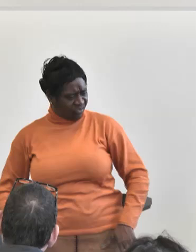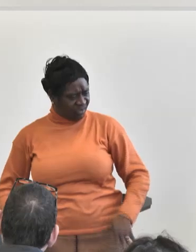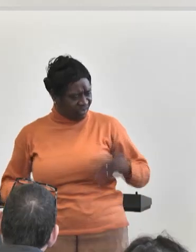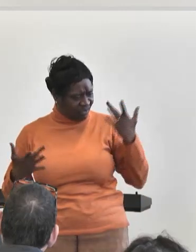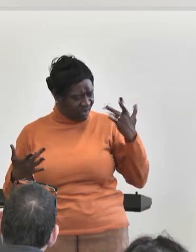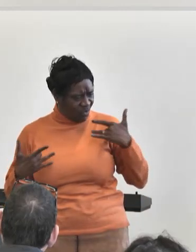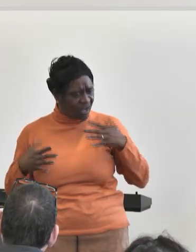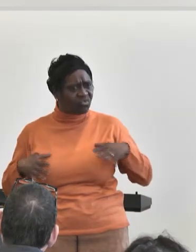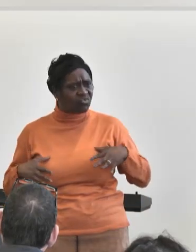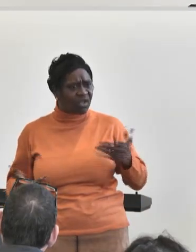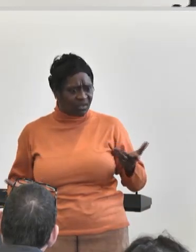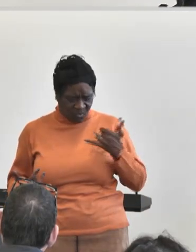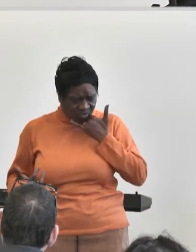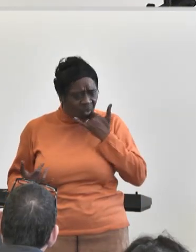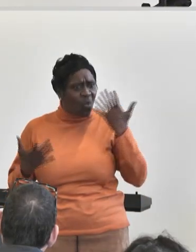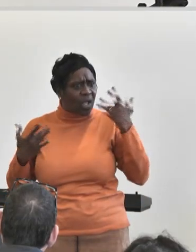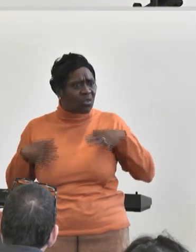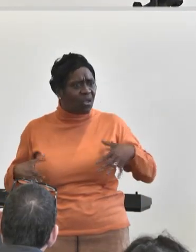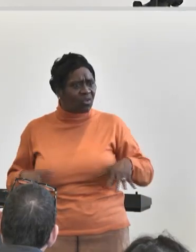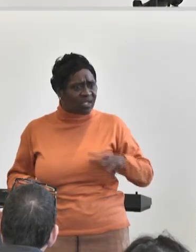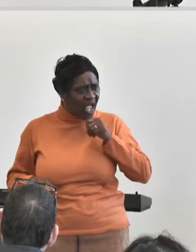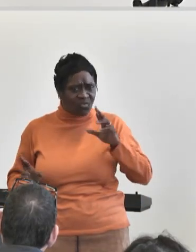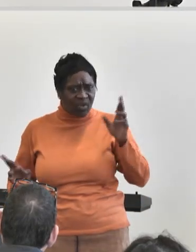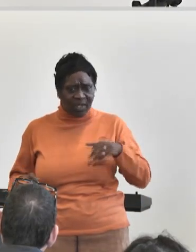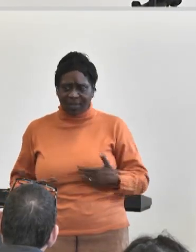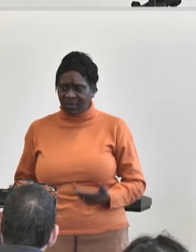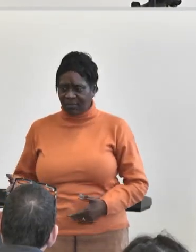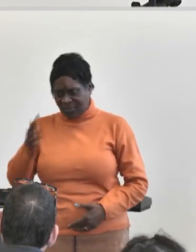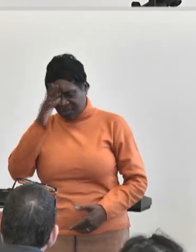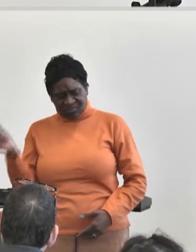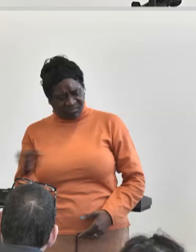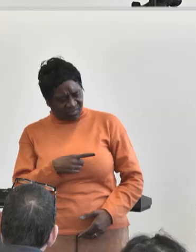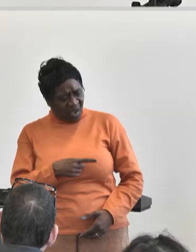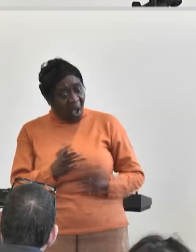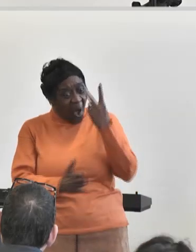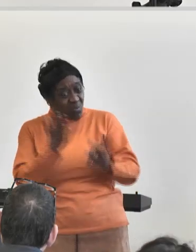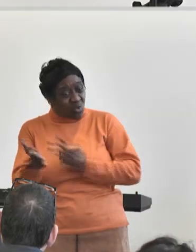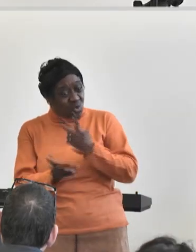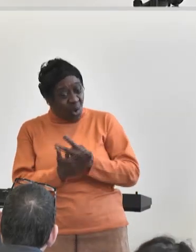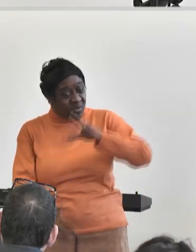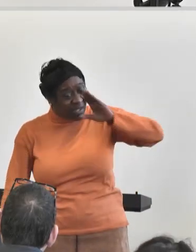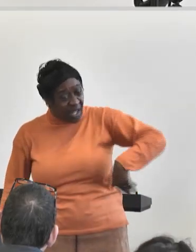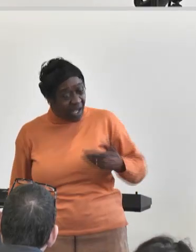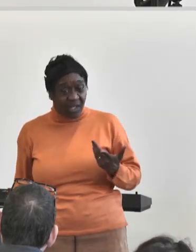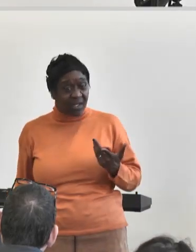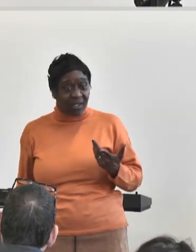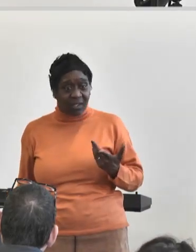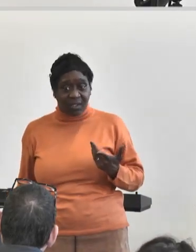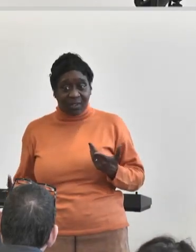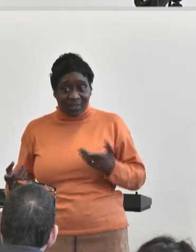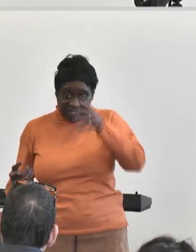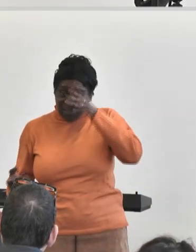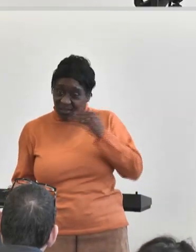t-shirt. Y playera. Not ready. No lista. And he says, I'm 2 hours late. Llego dos tardes, dos